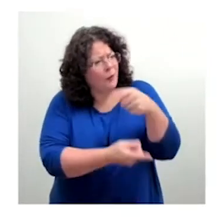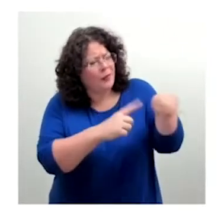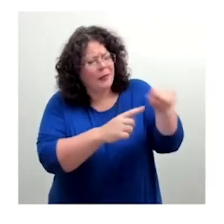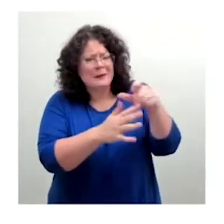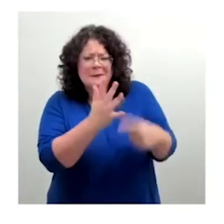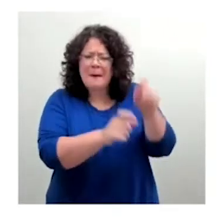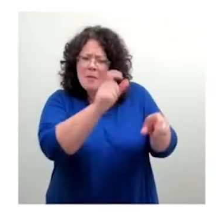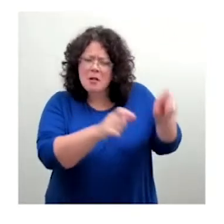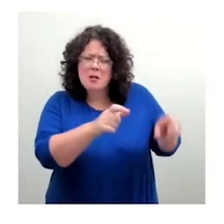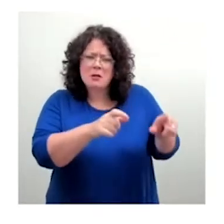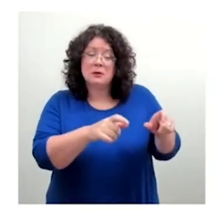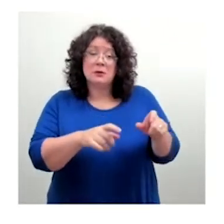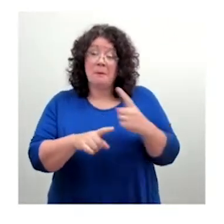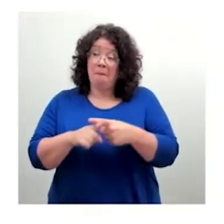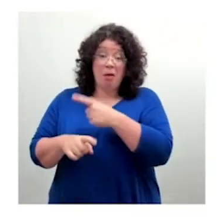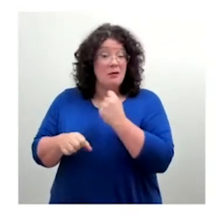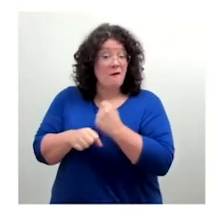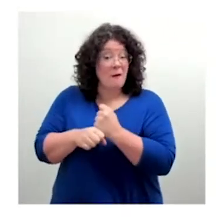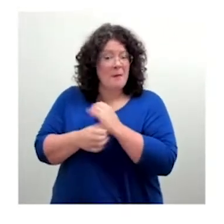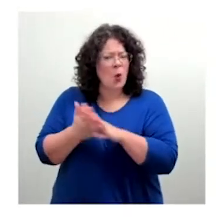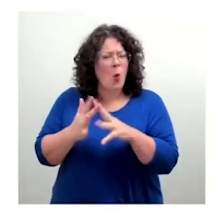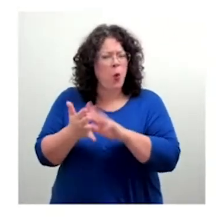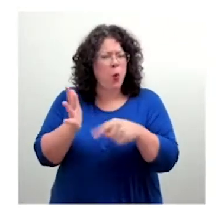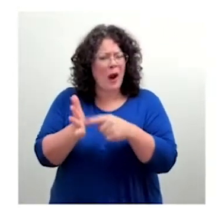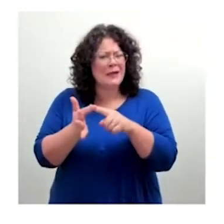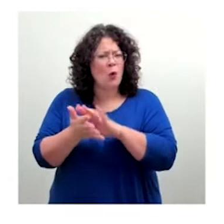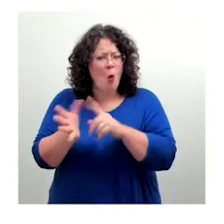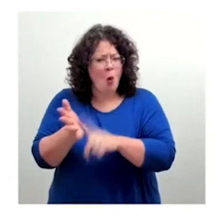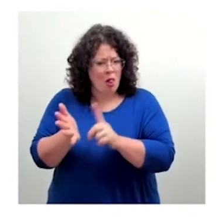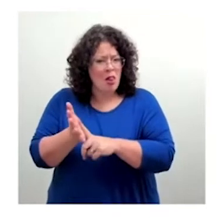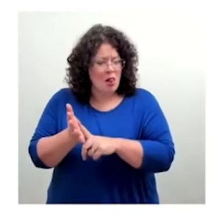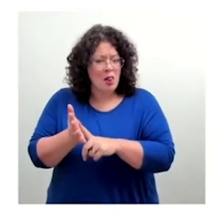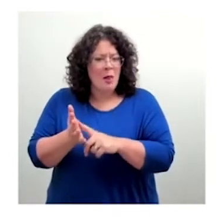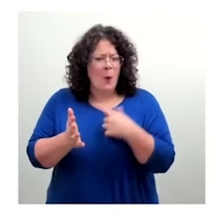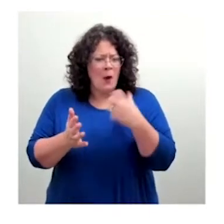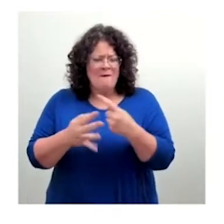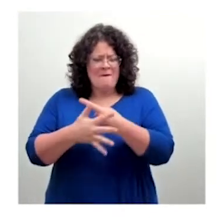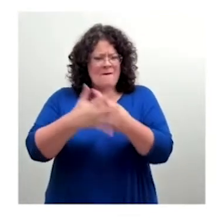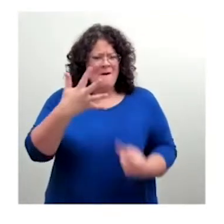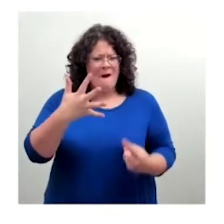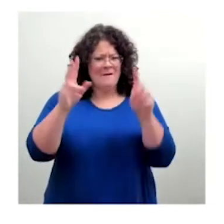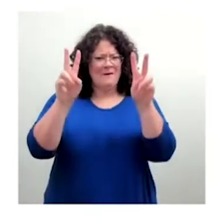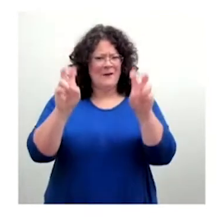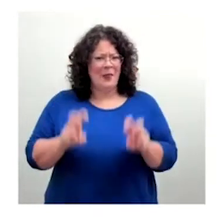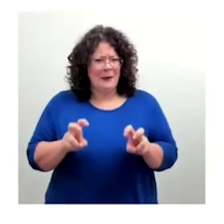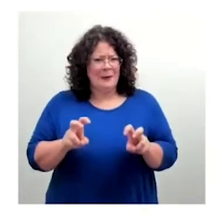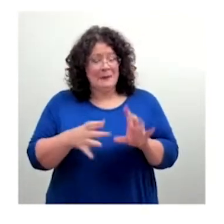Now that has a sort of covers a multitude of things. So these are things like access to social care,